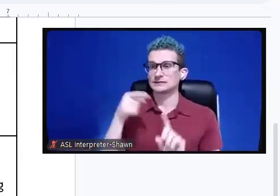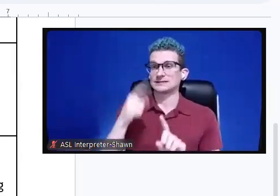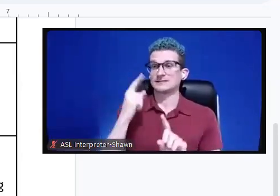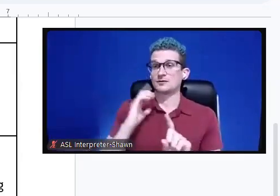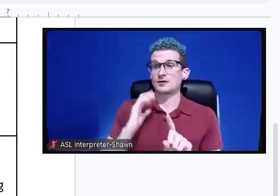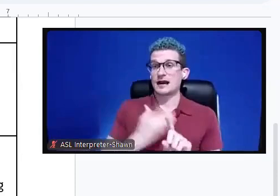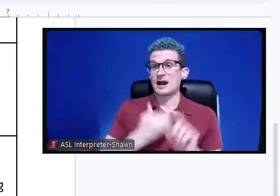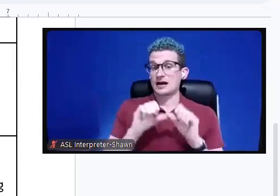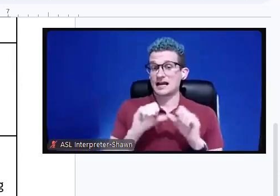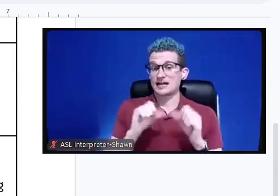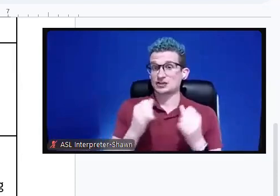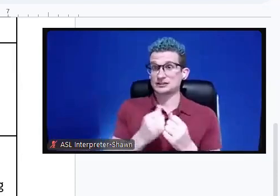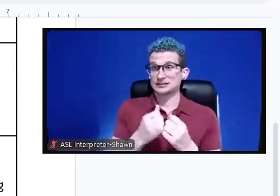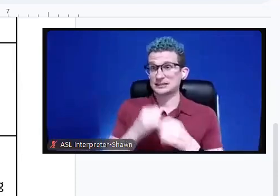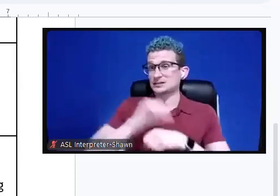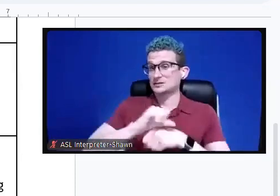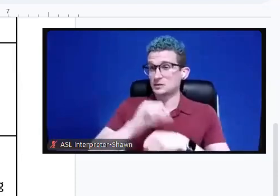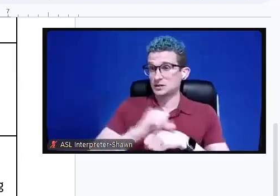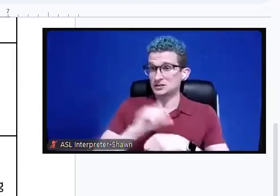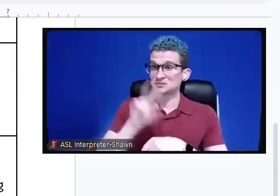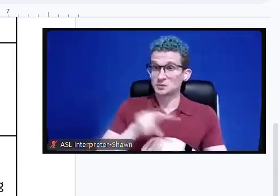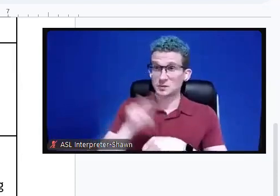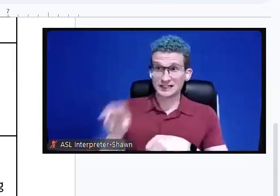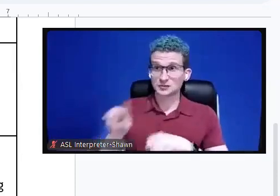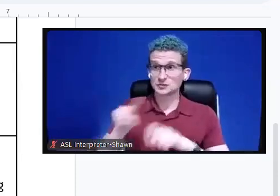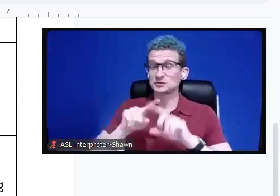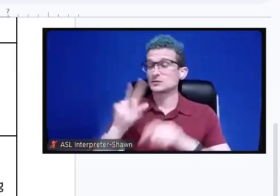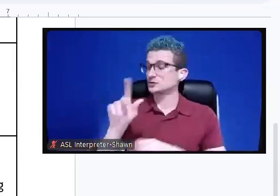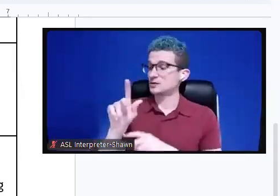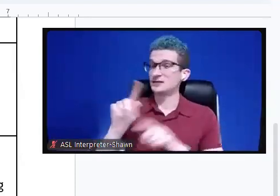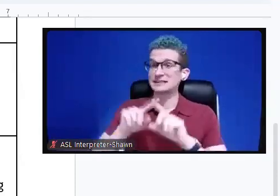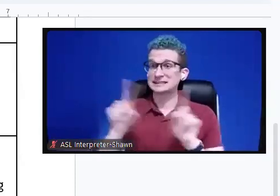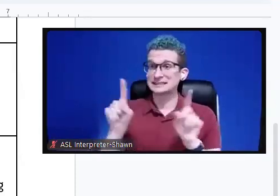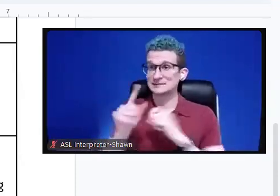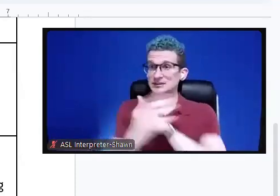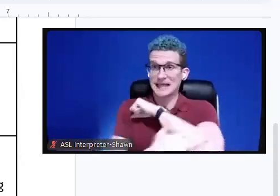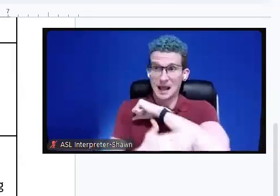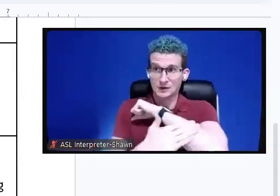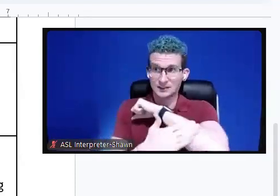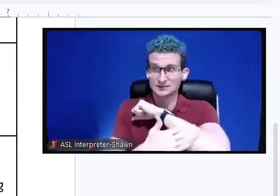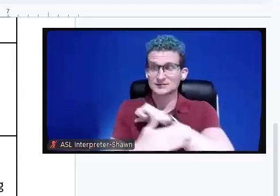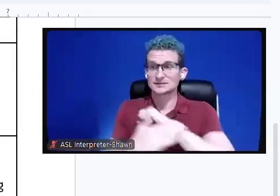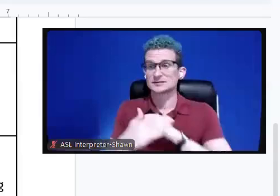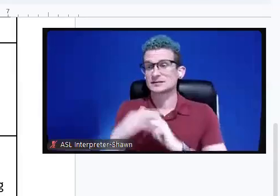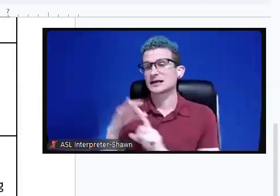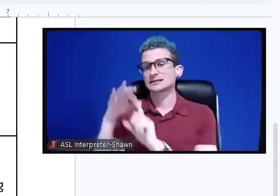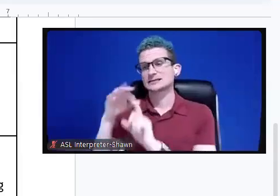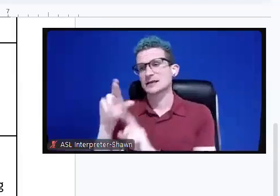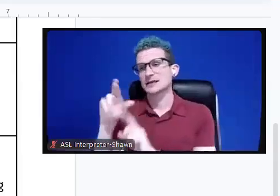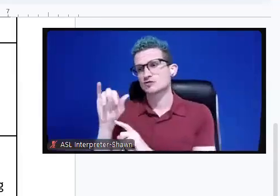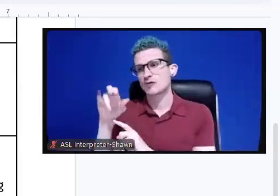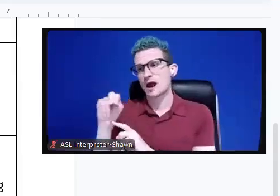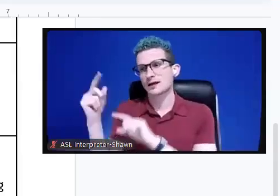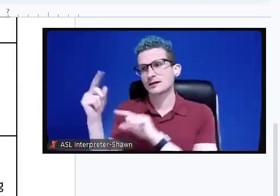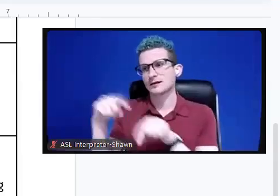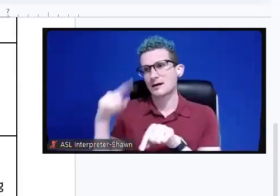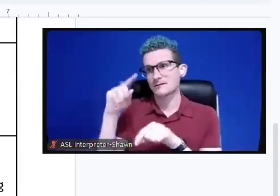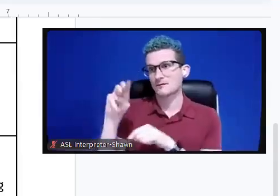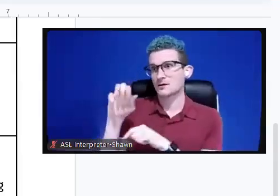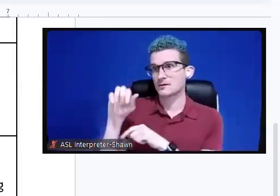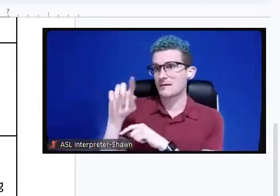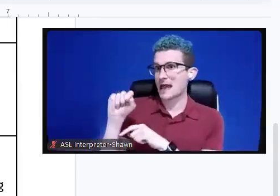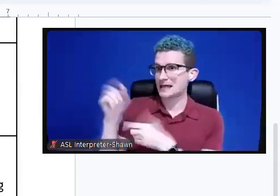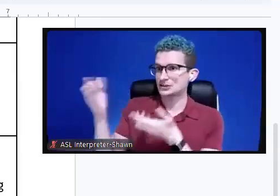different counties, and with the exception of, Ryan coming for mat services, like, it's very rare that we get